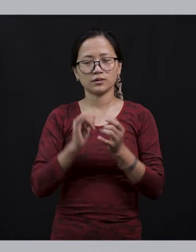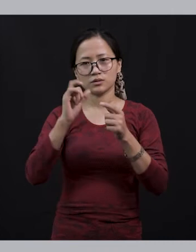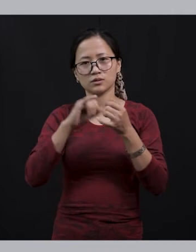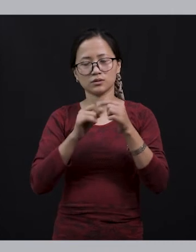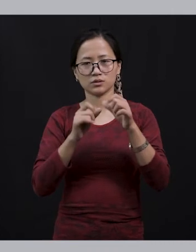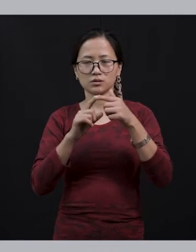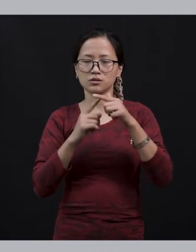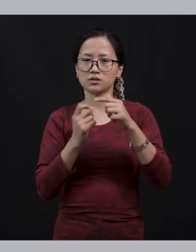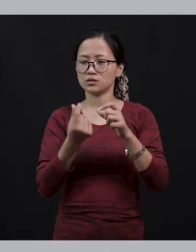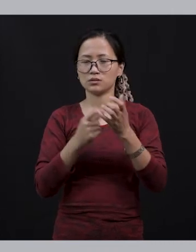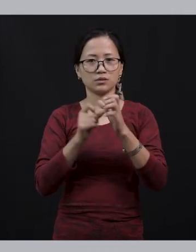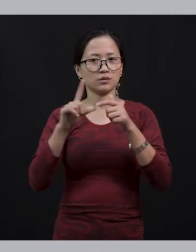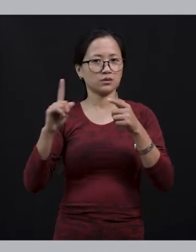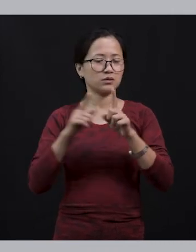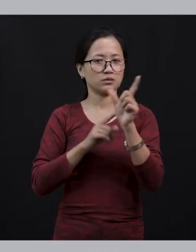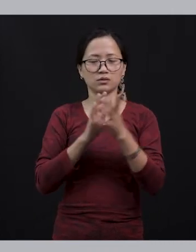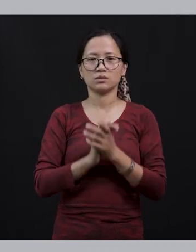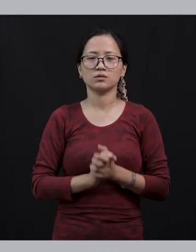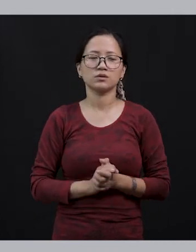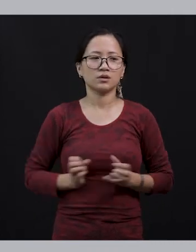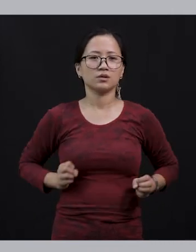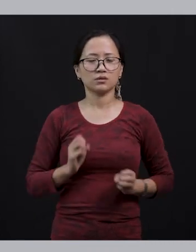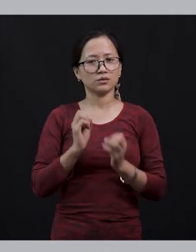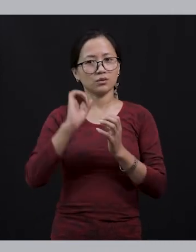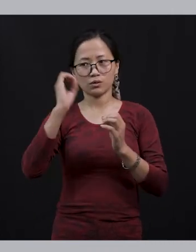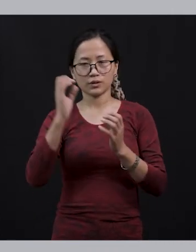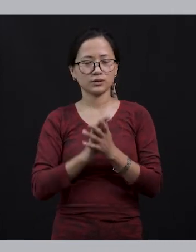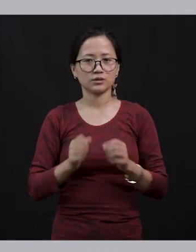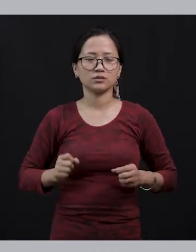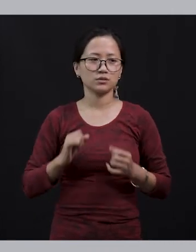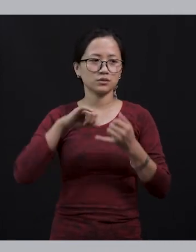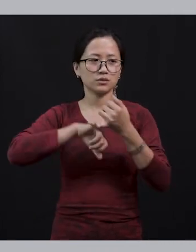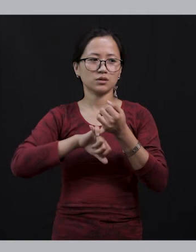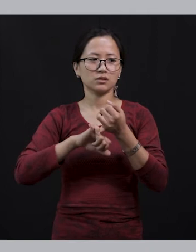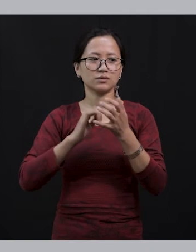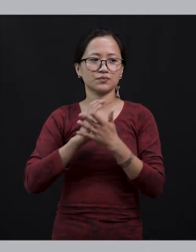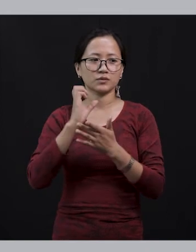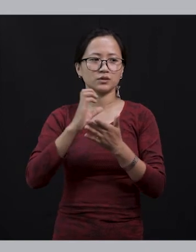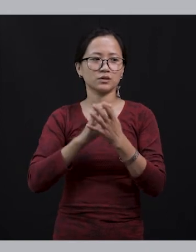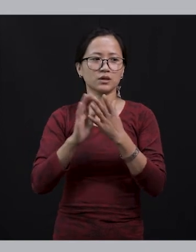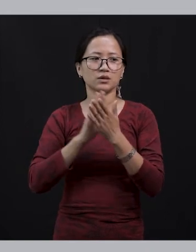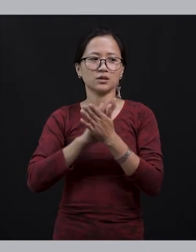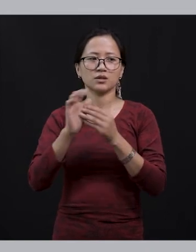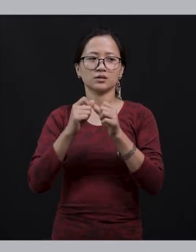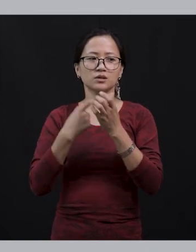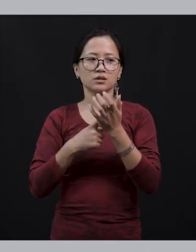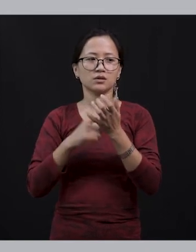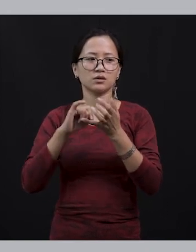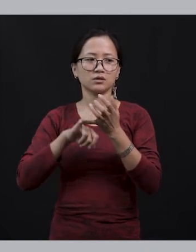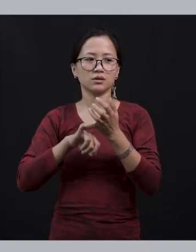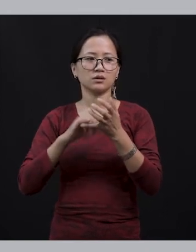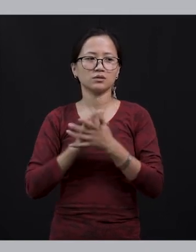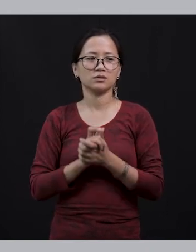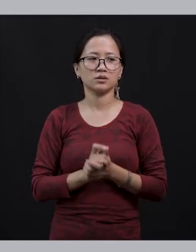Turkish nobles. He reorganized the nobles into a selected group of Chalisa. Chalisa means 40, and he also called